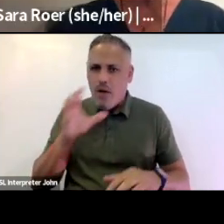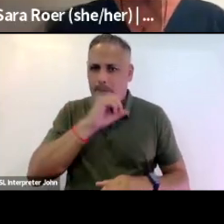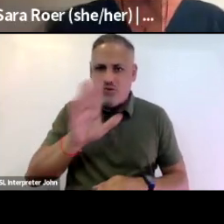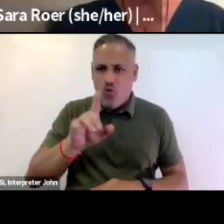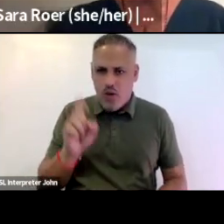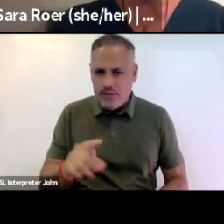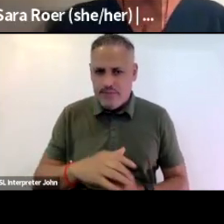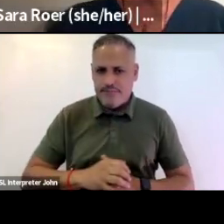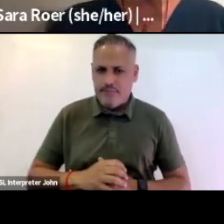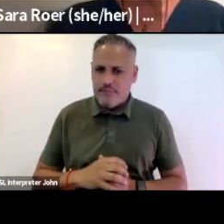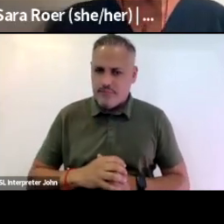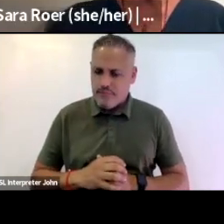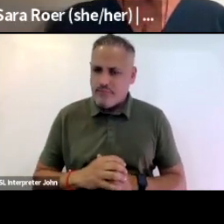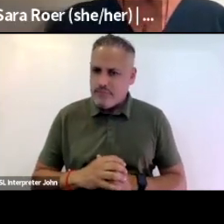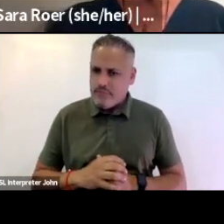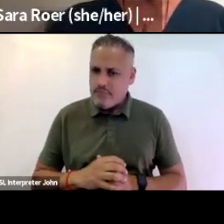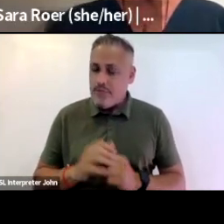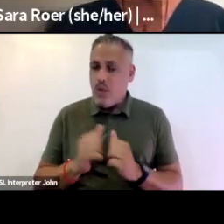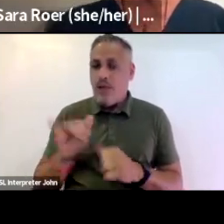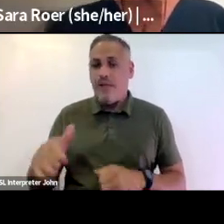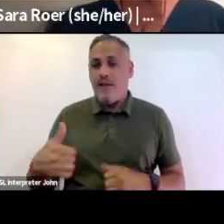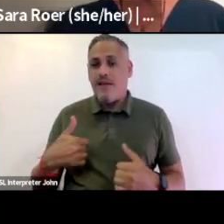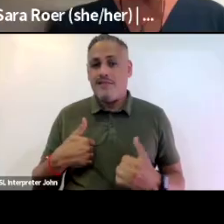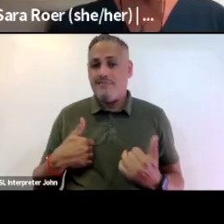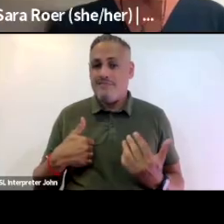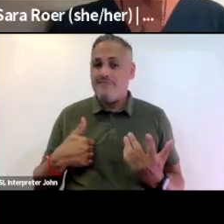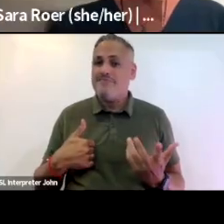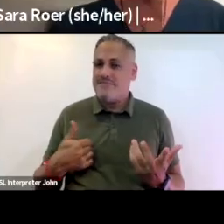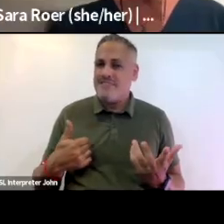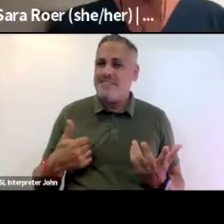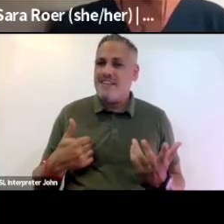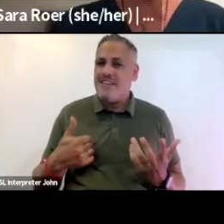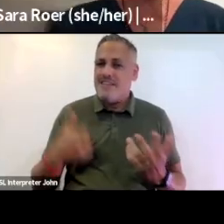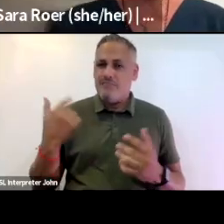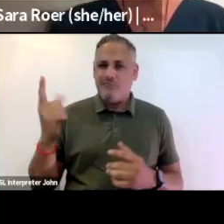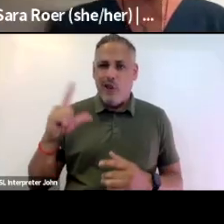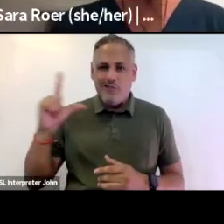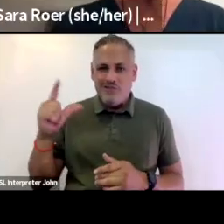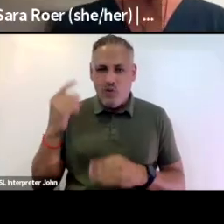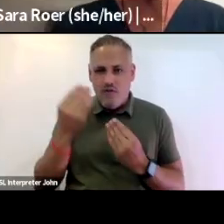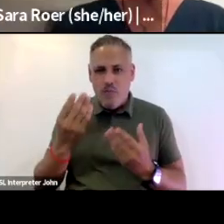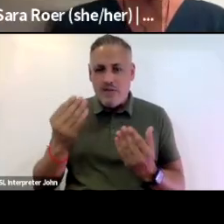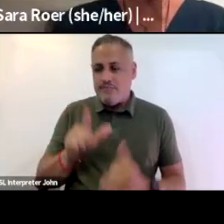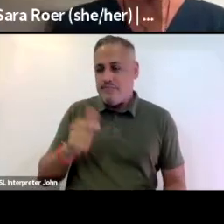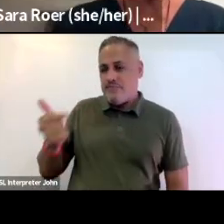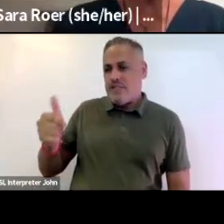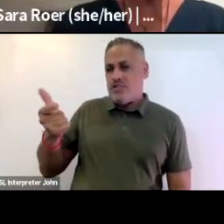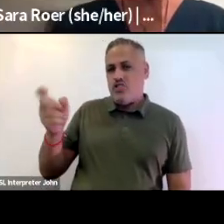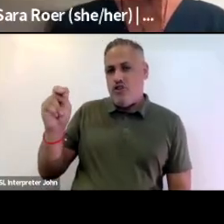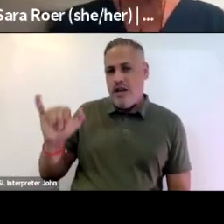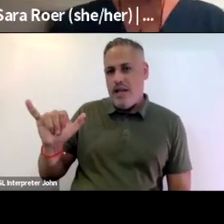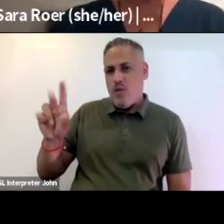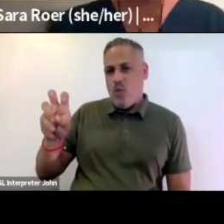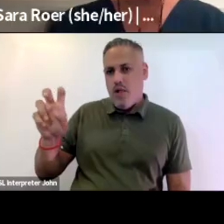may have. And with that logistical information, I will now pass it on to Jonay Williams, our